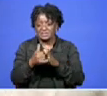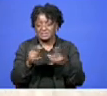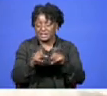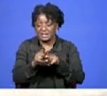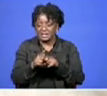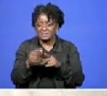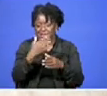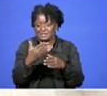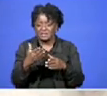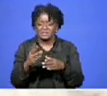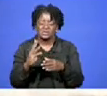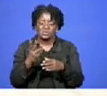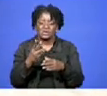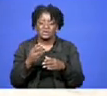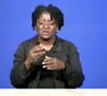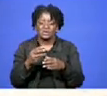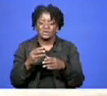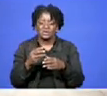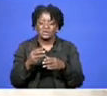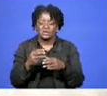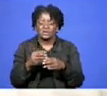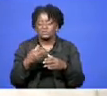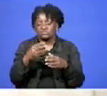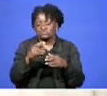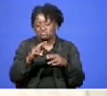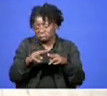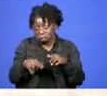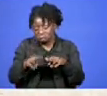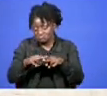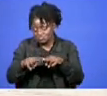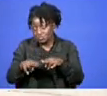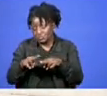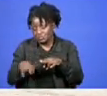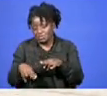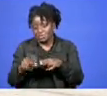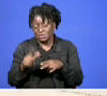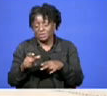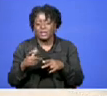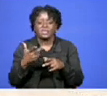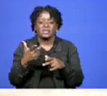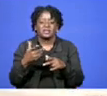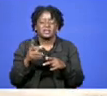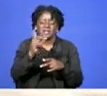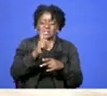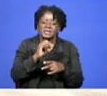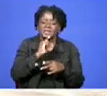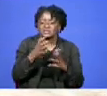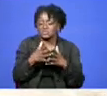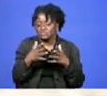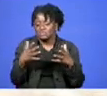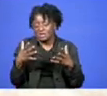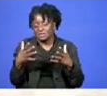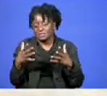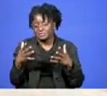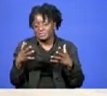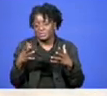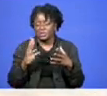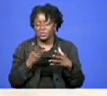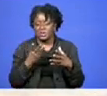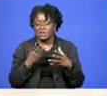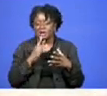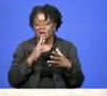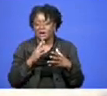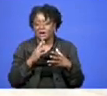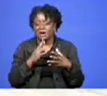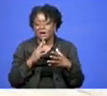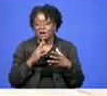have is what we're running really, really, really low on. The need is great. The need is great. And like I said, we're running